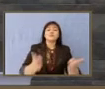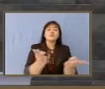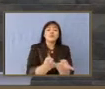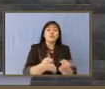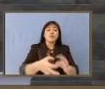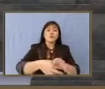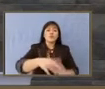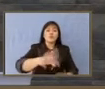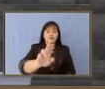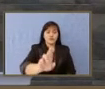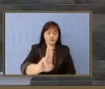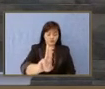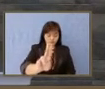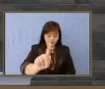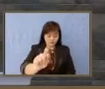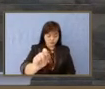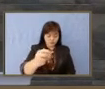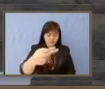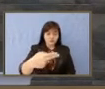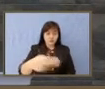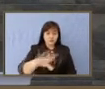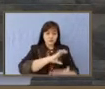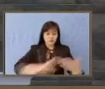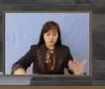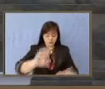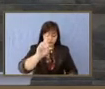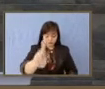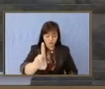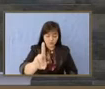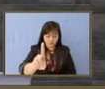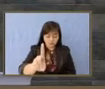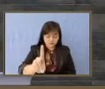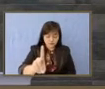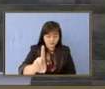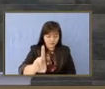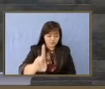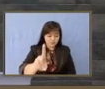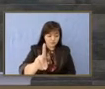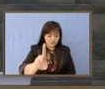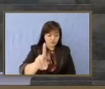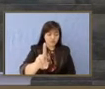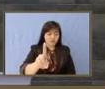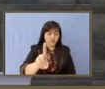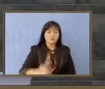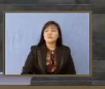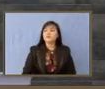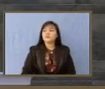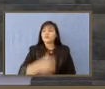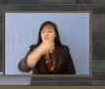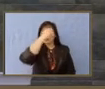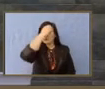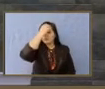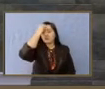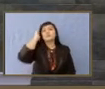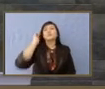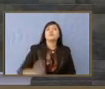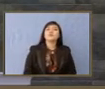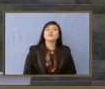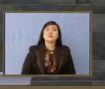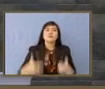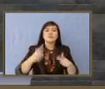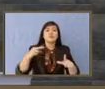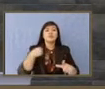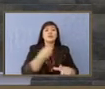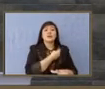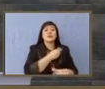Ruth chapter 1 verse number 16. Alright? At panandalian muna po tayong tatayo with respect to the Word of God.